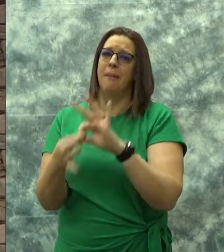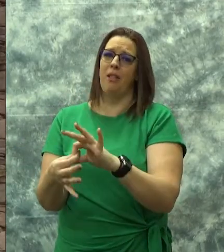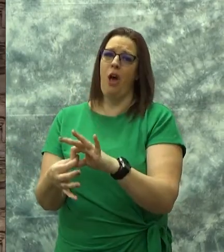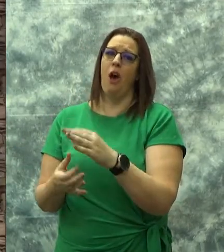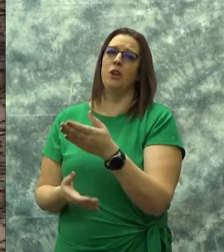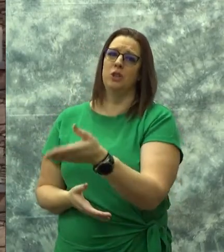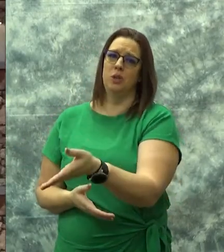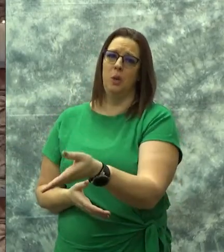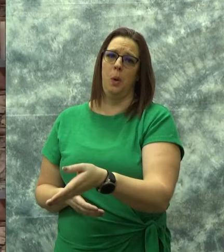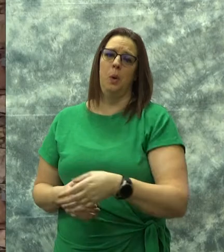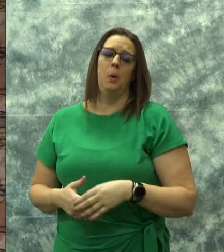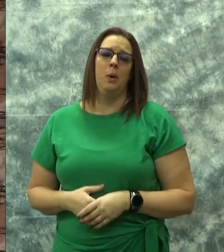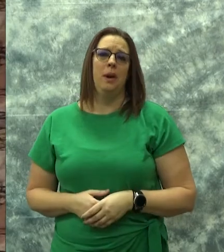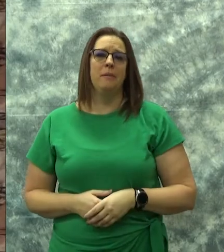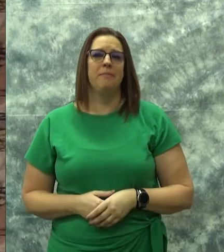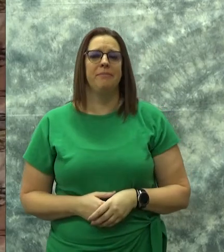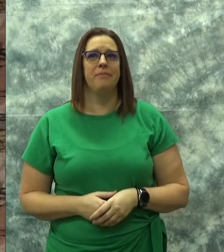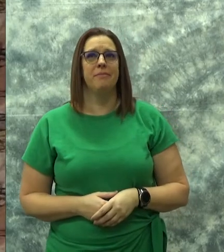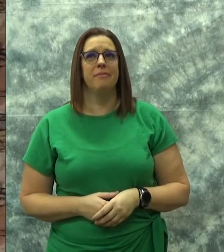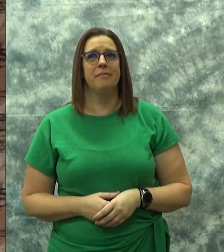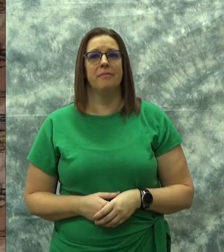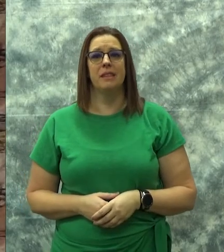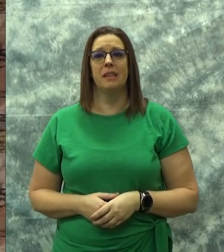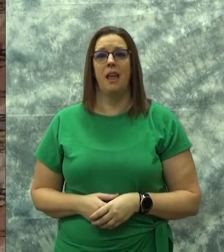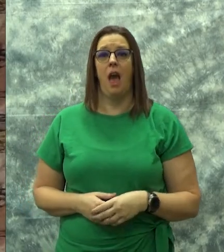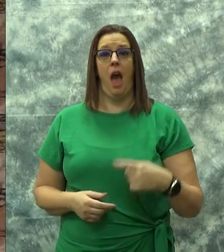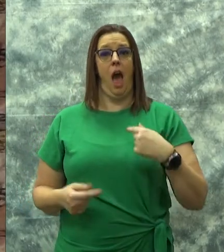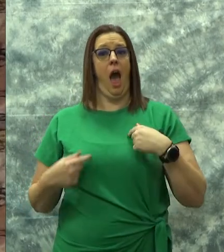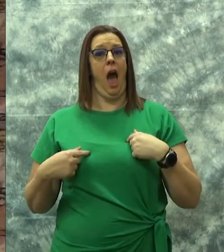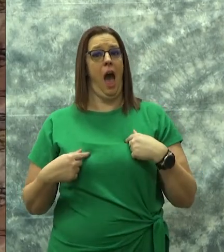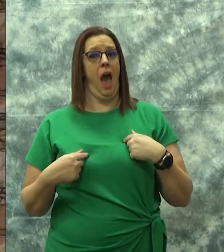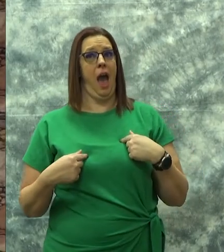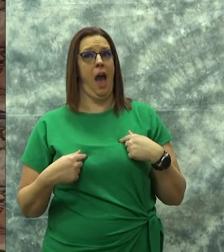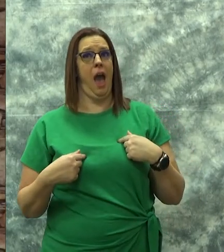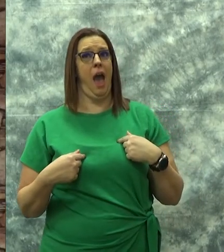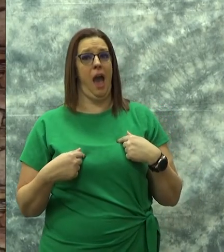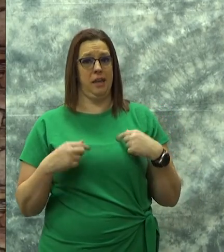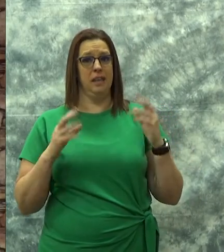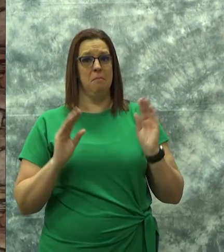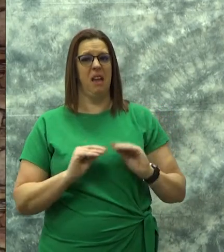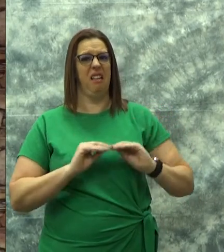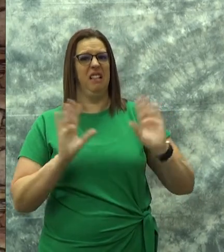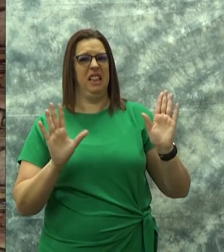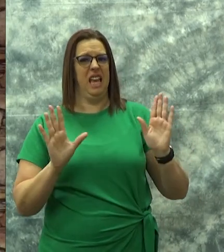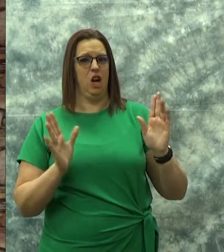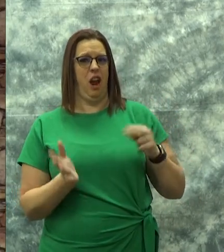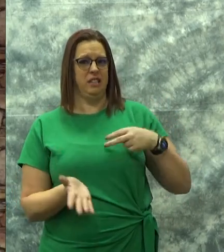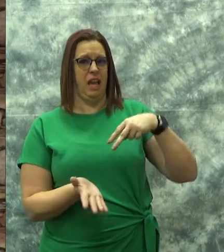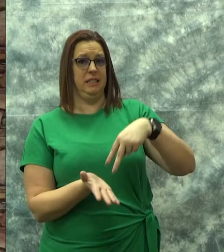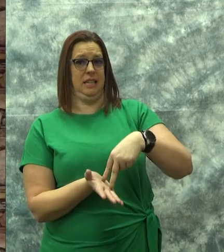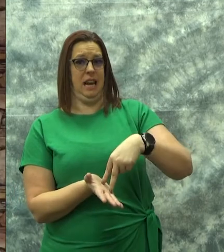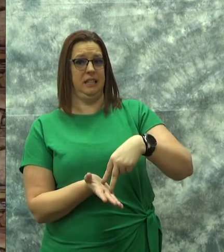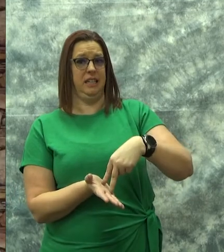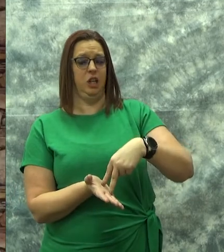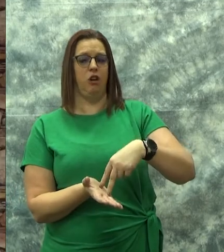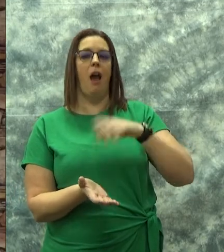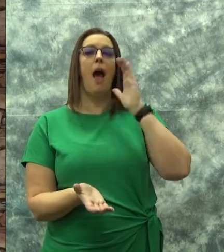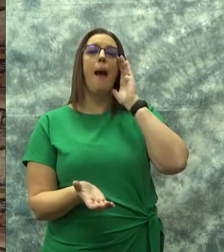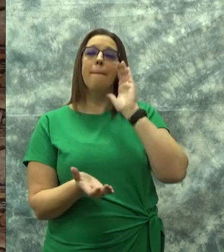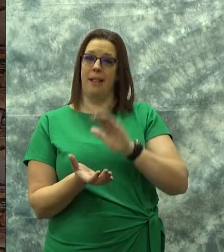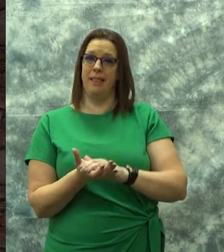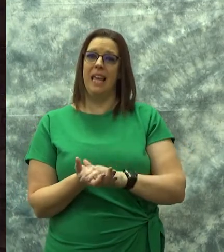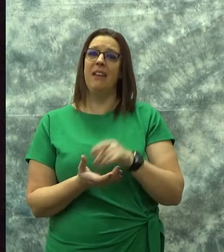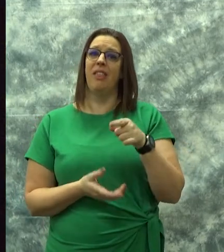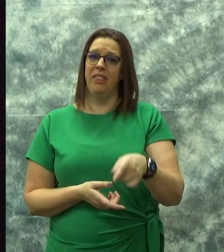belongs to you. I am clear, as we're standing here.